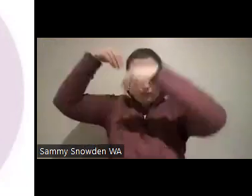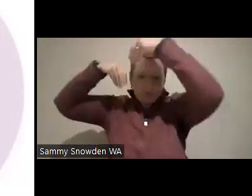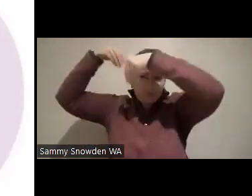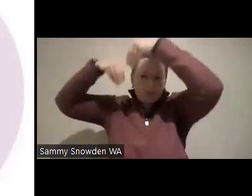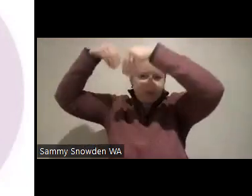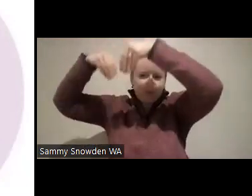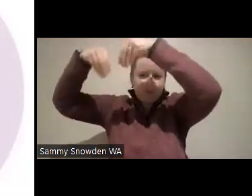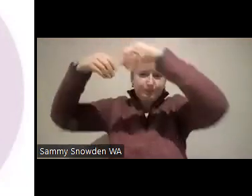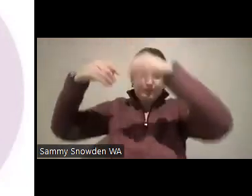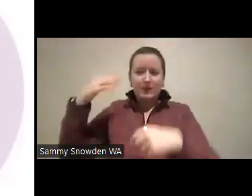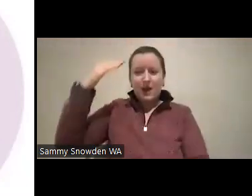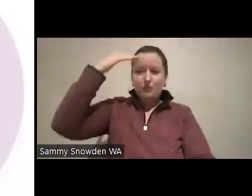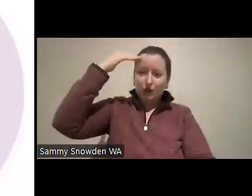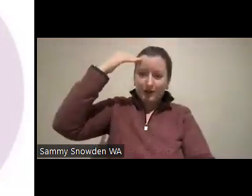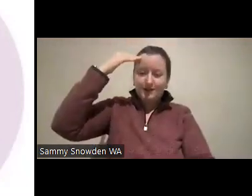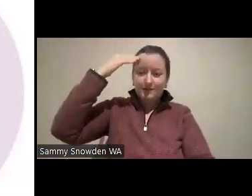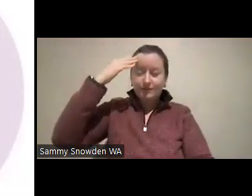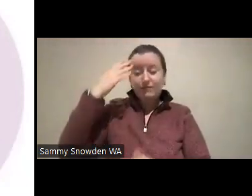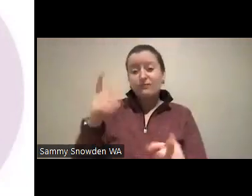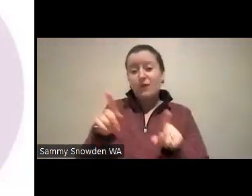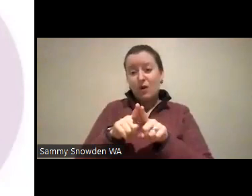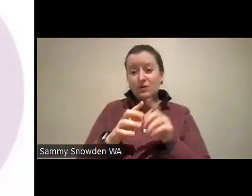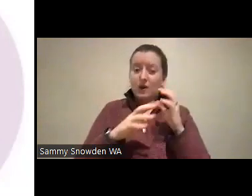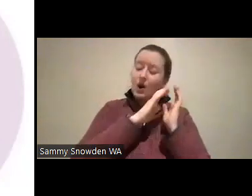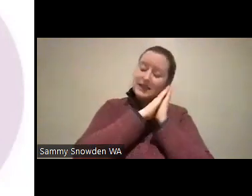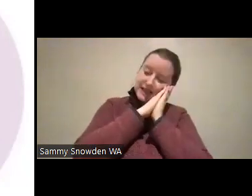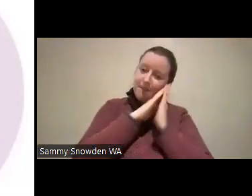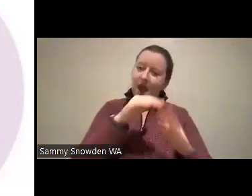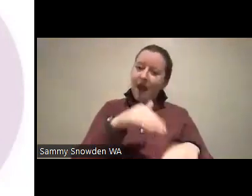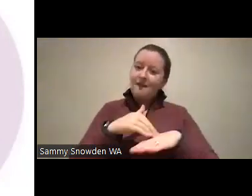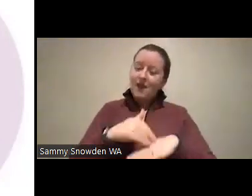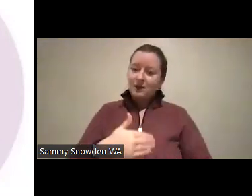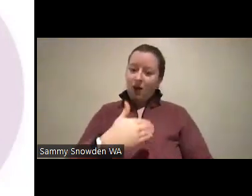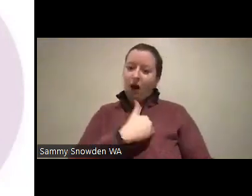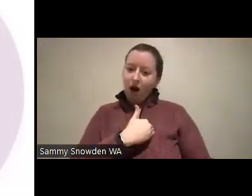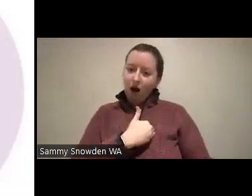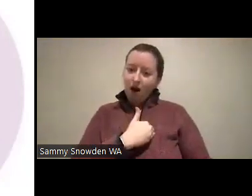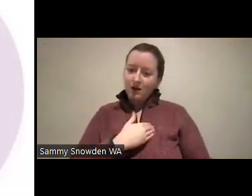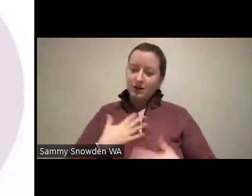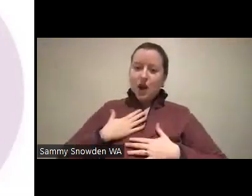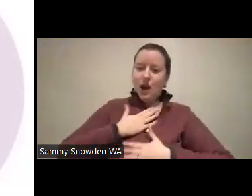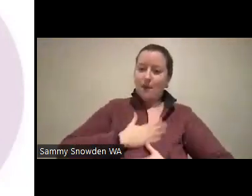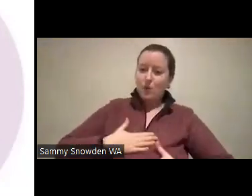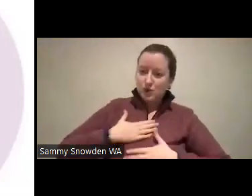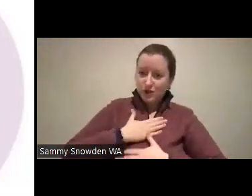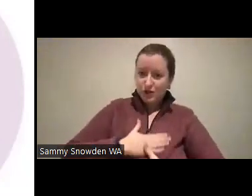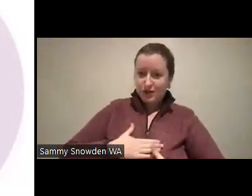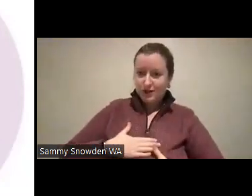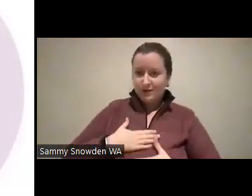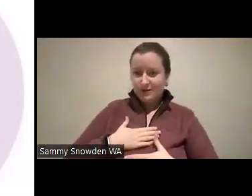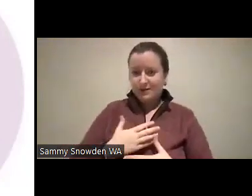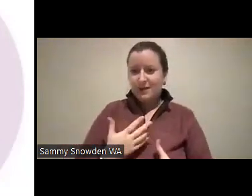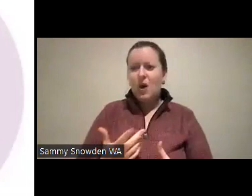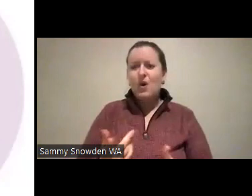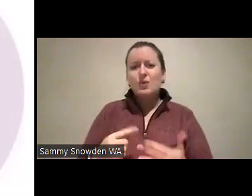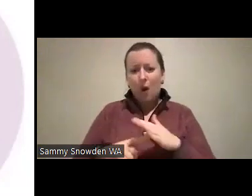heart health and our emotional balance. So sleeping is really, really important to feeling well, whether